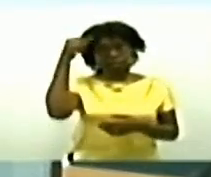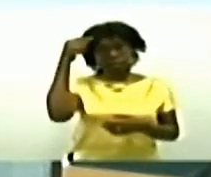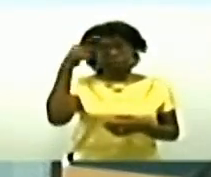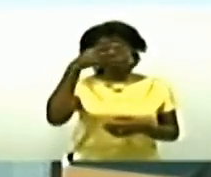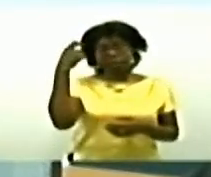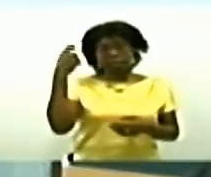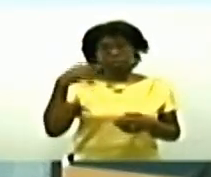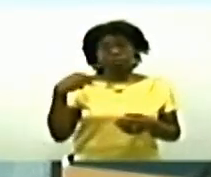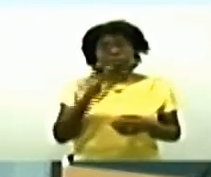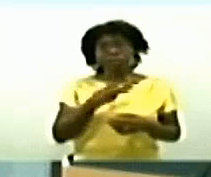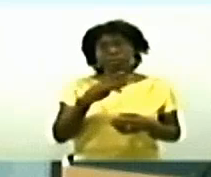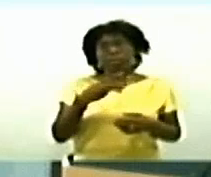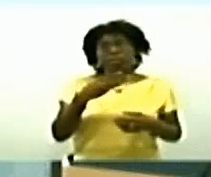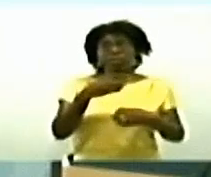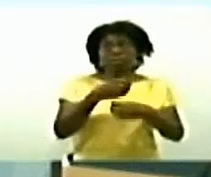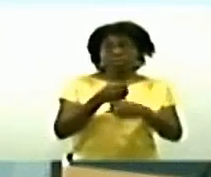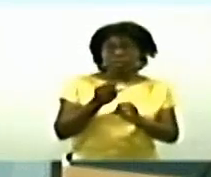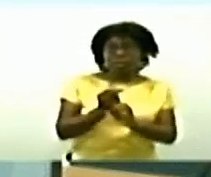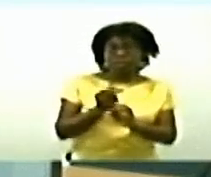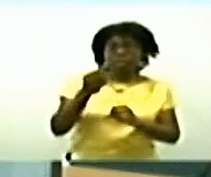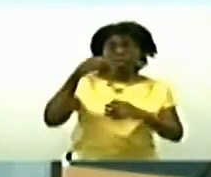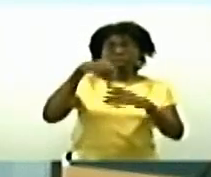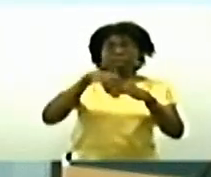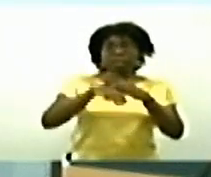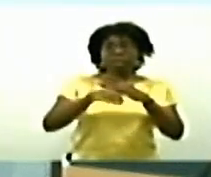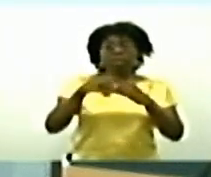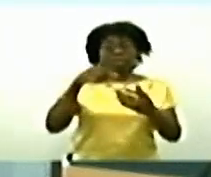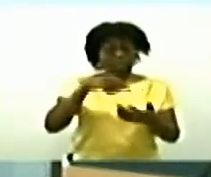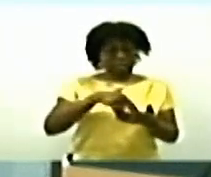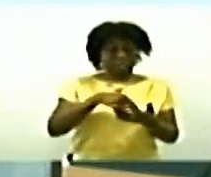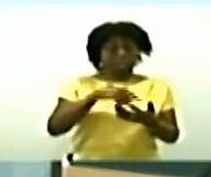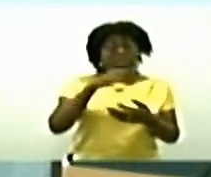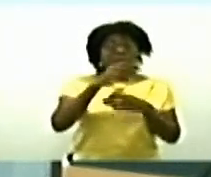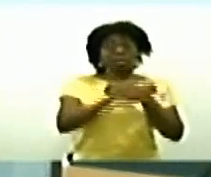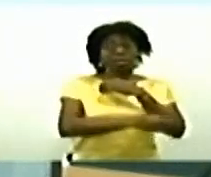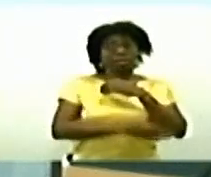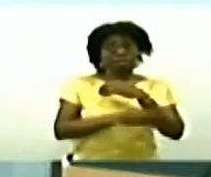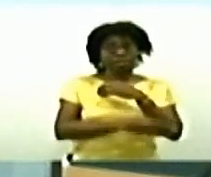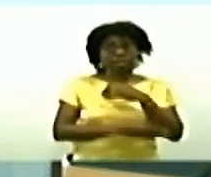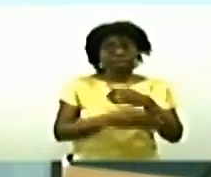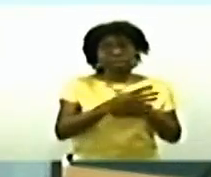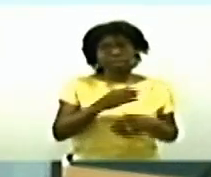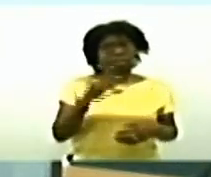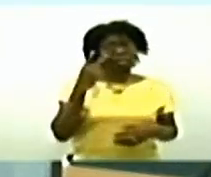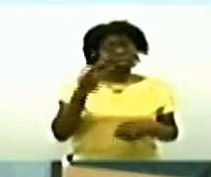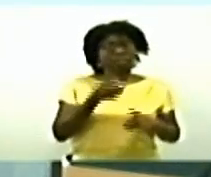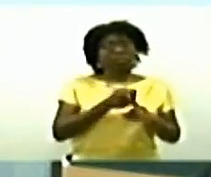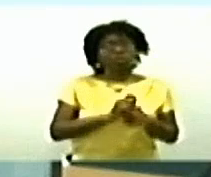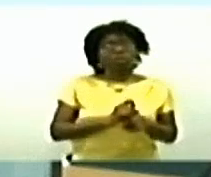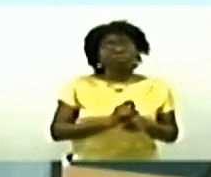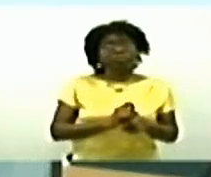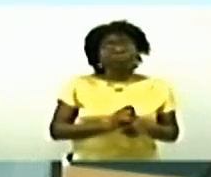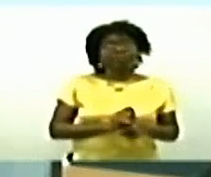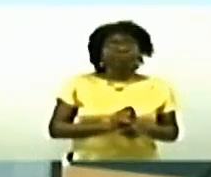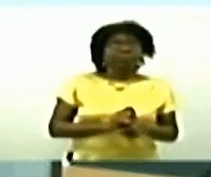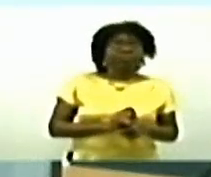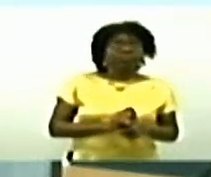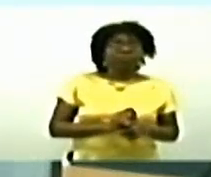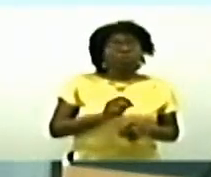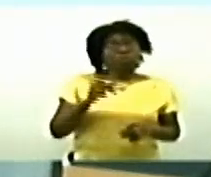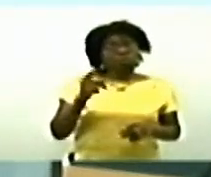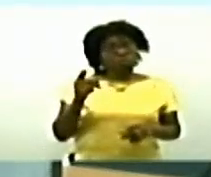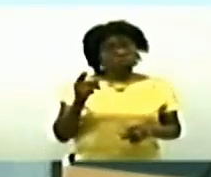creating within the country, and I'm seeing it from the standpoint of you